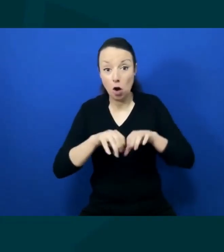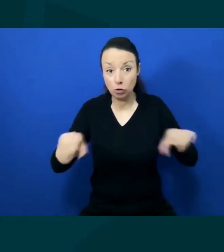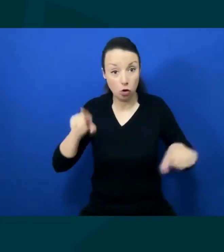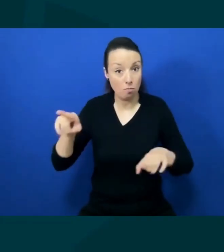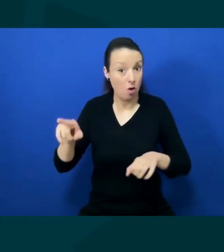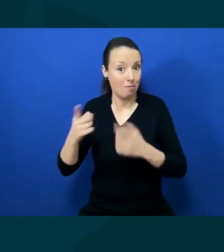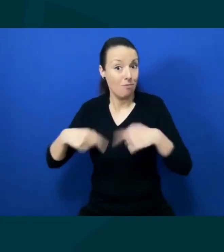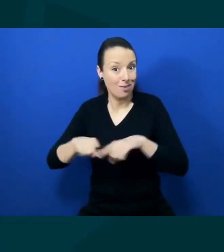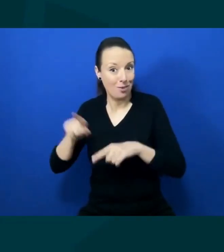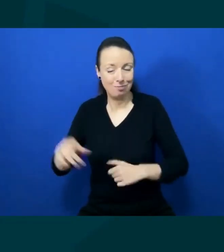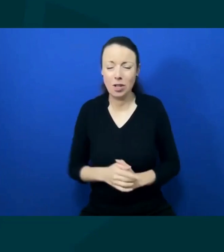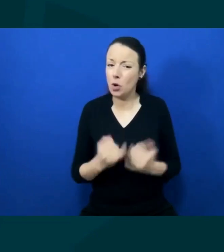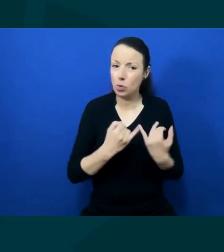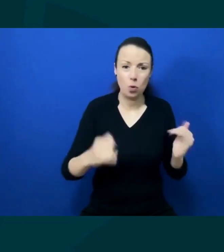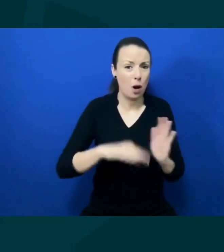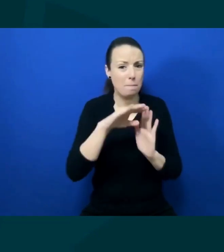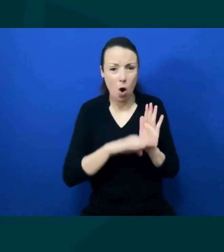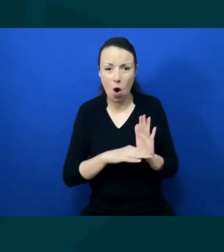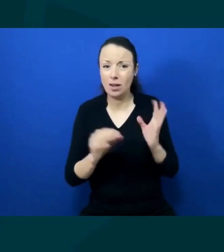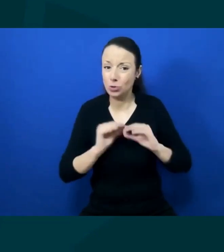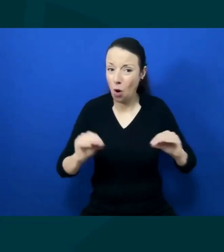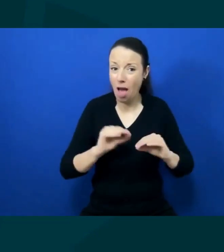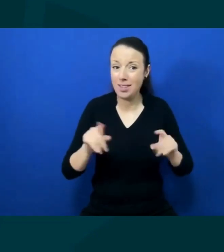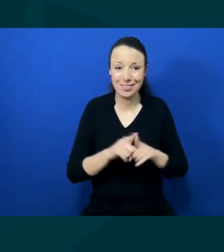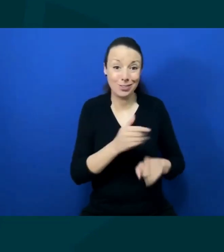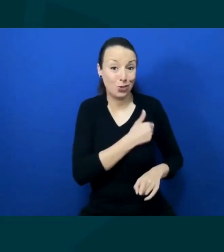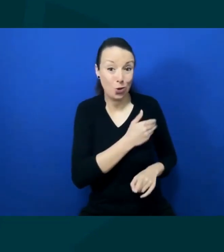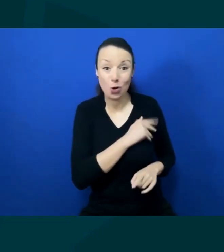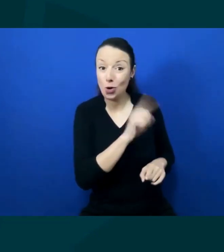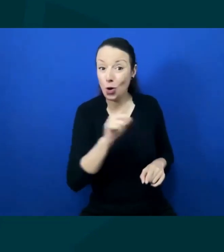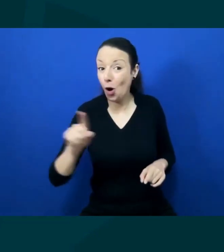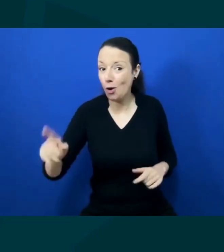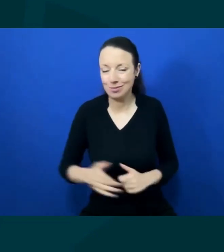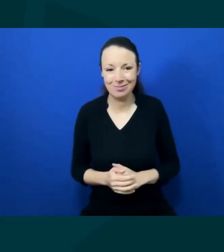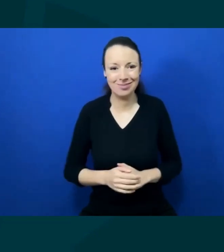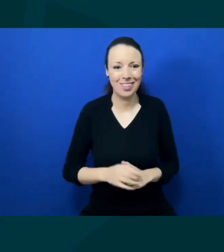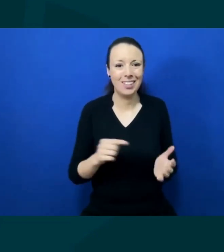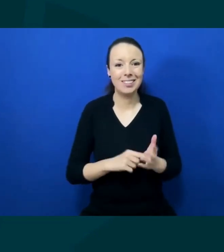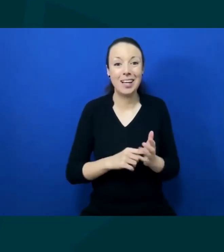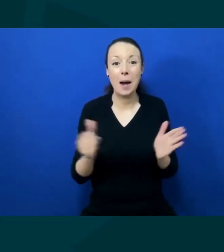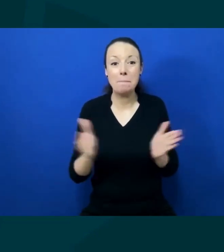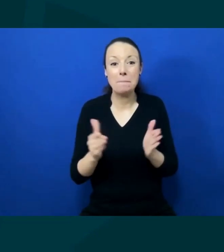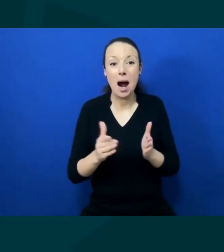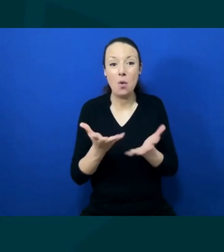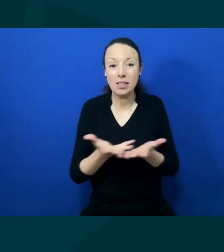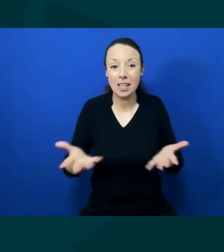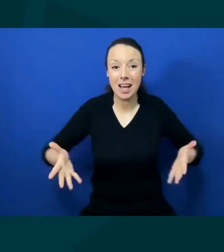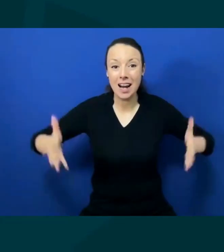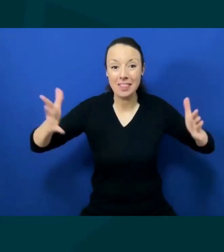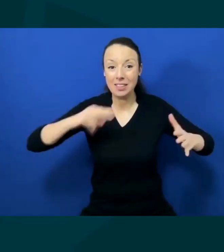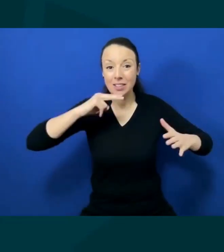undertaken by the Museum of Water Supply and Sewer System, programs at schools, small